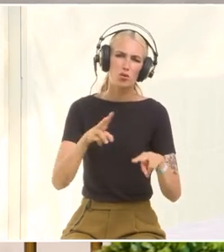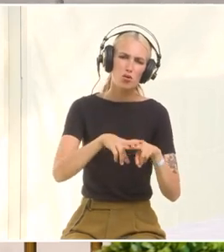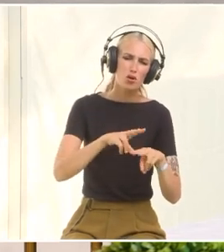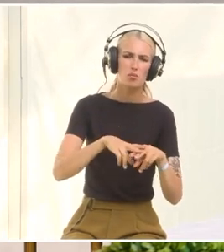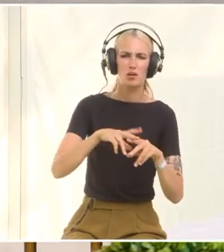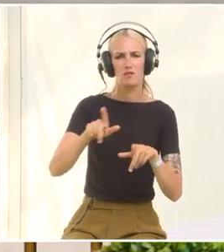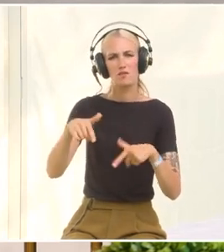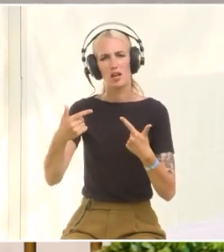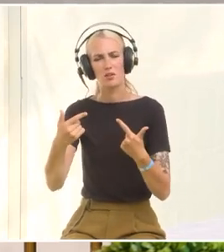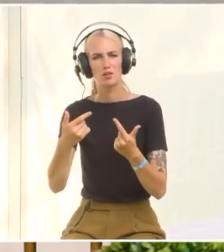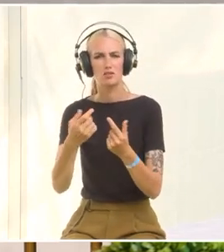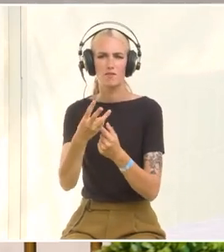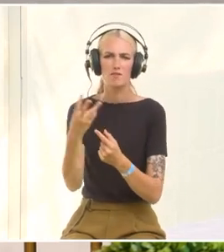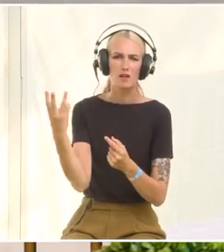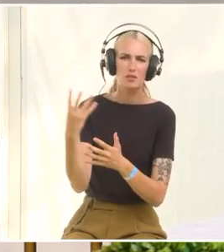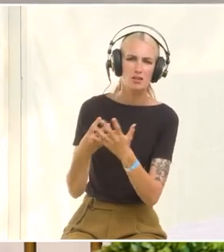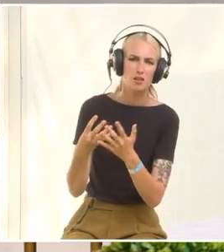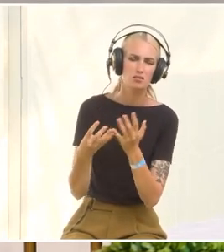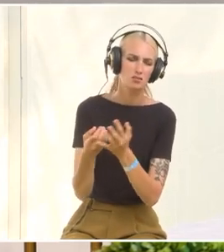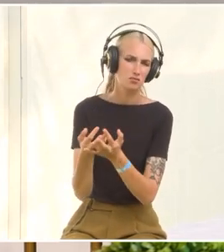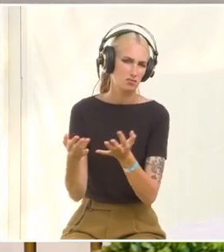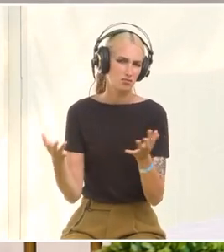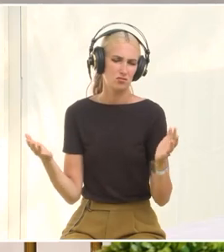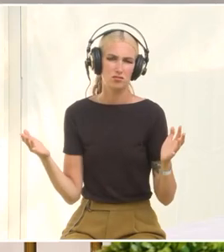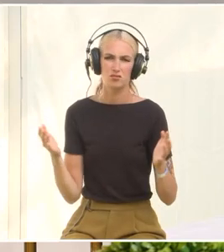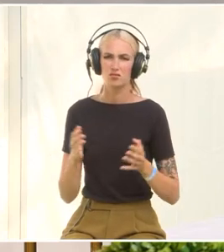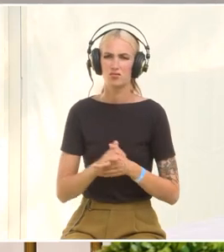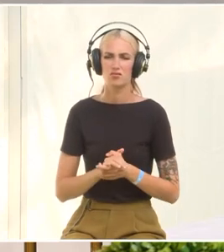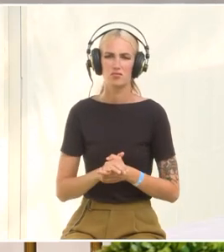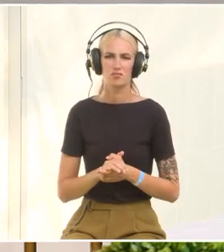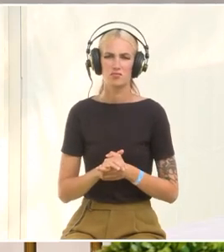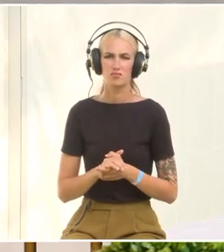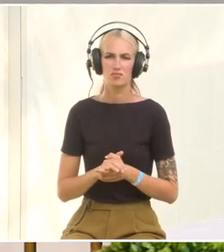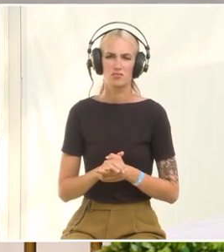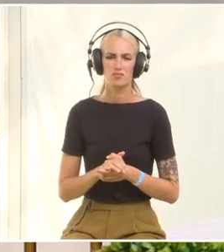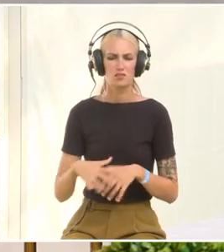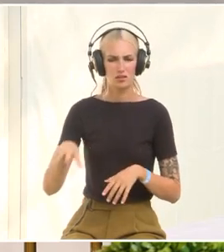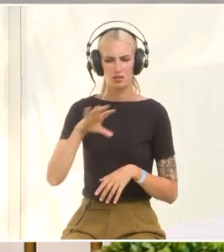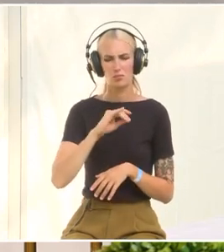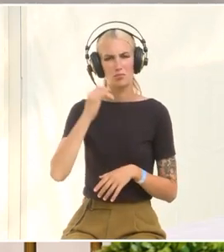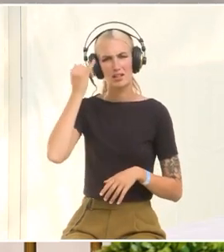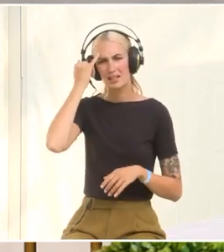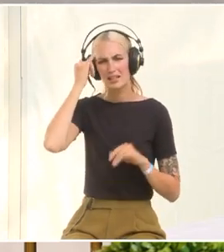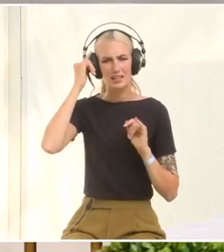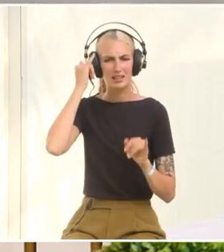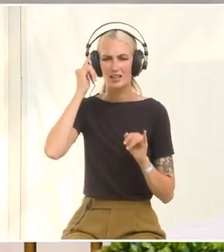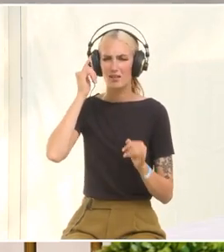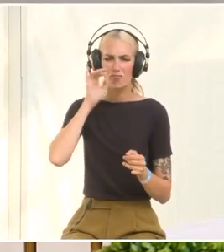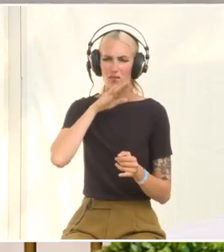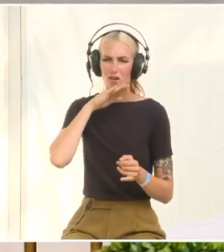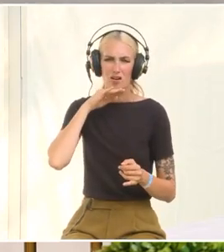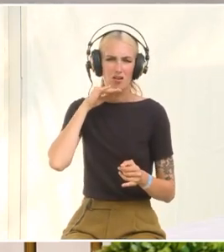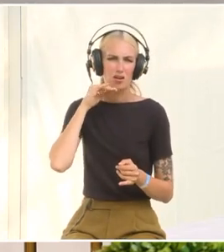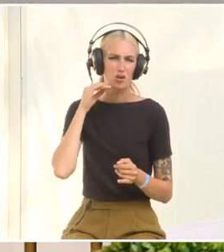on. And we really were having good ideas out of the box, how to have